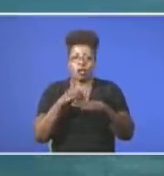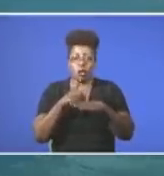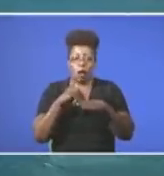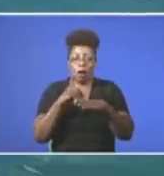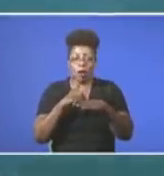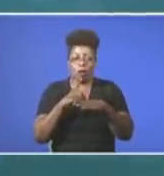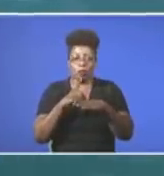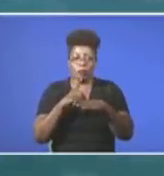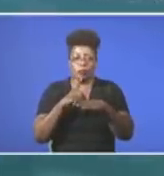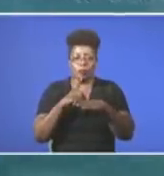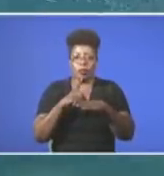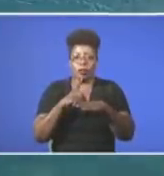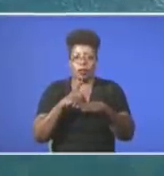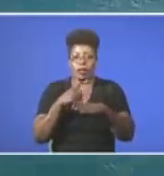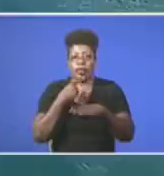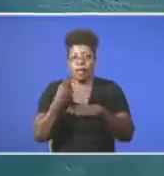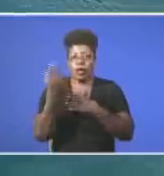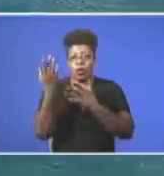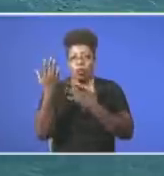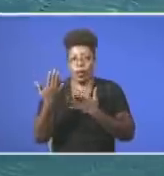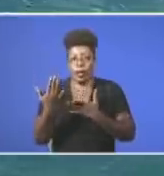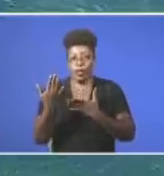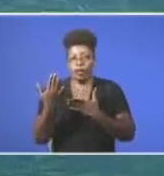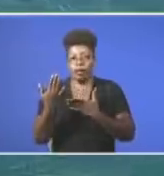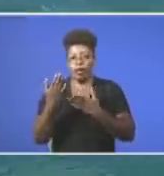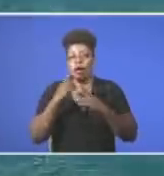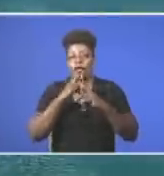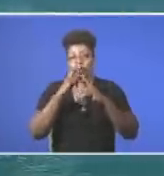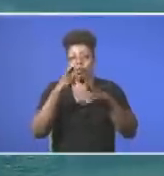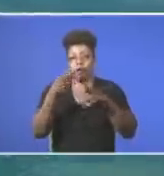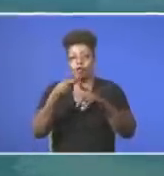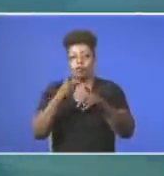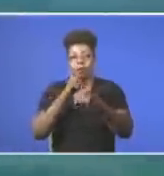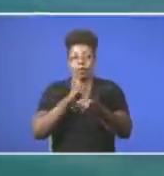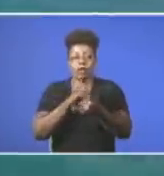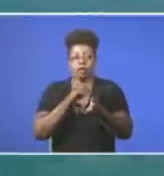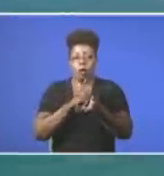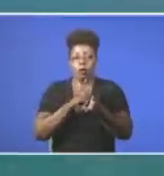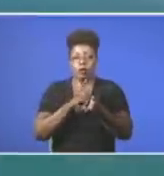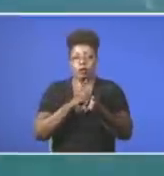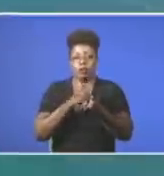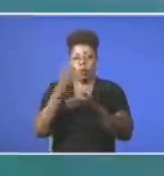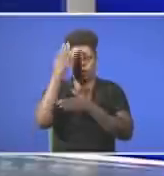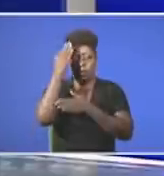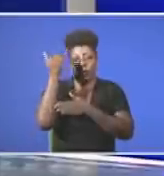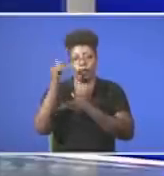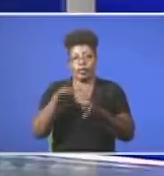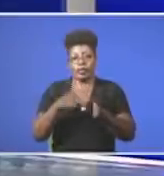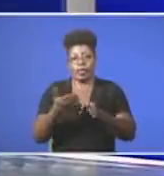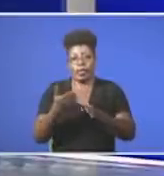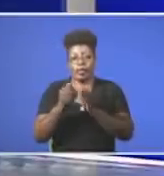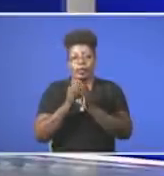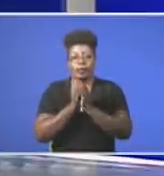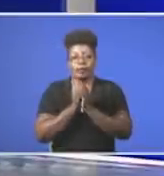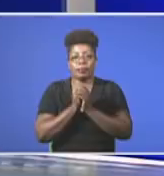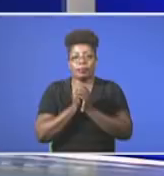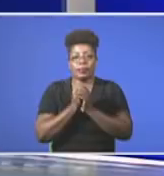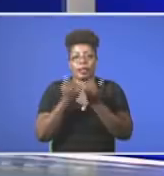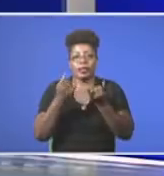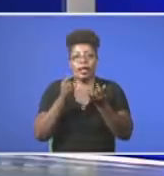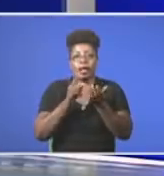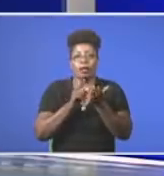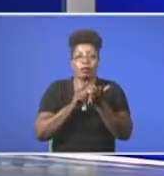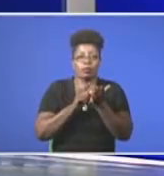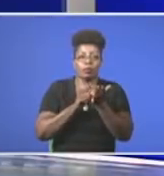not suspected at this time, and they're awaiting an autopsy report to determine the exact cause of death. Now to news from the